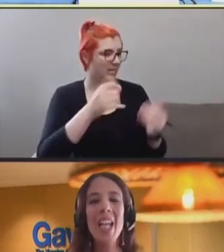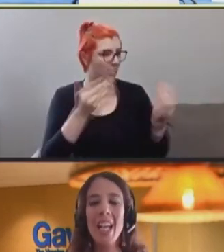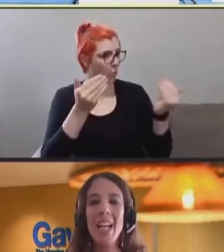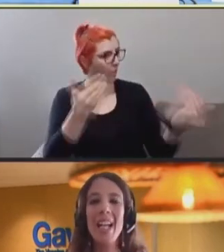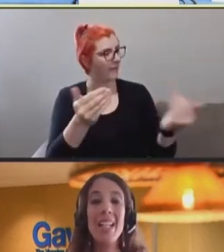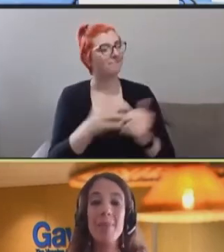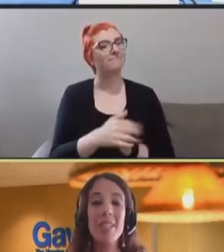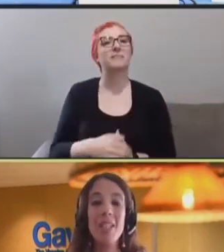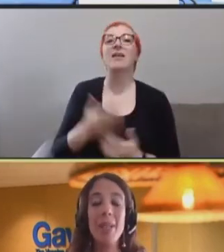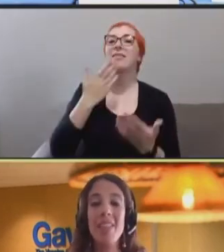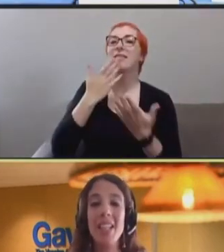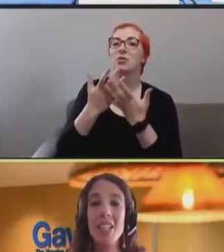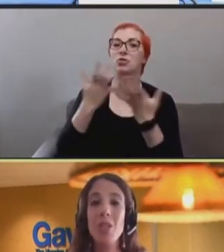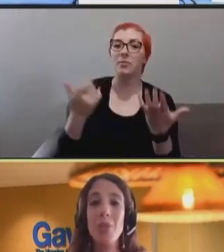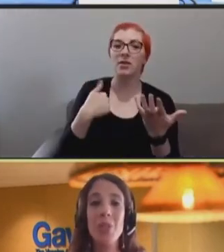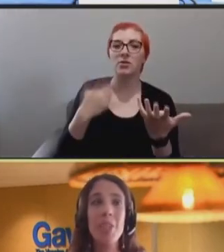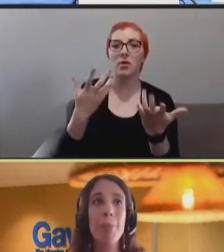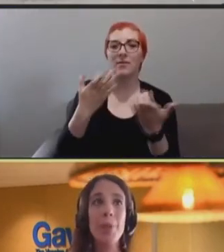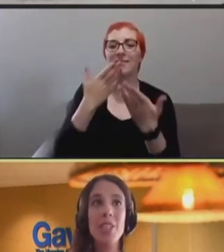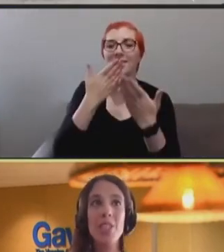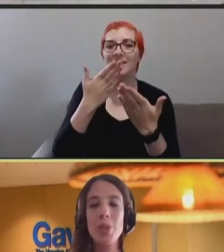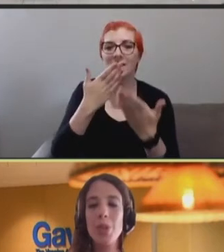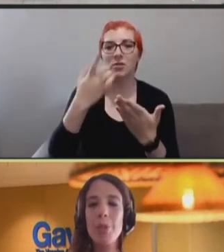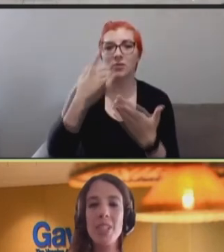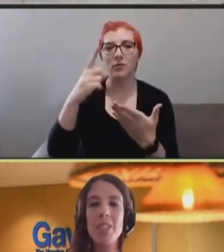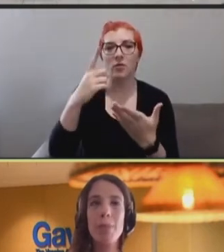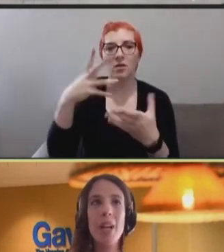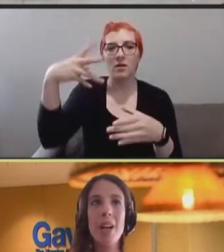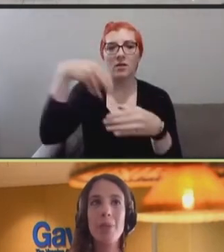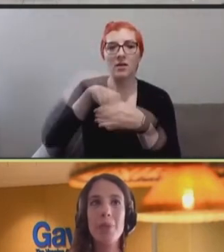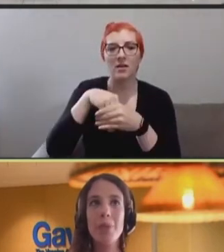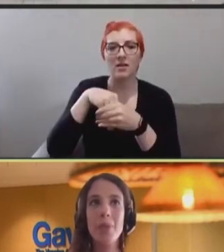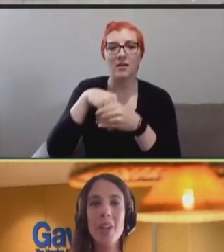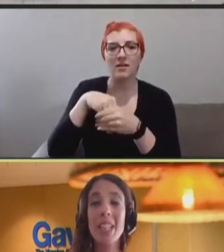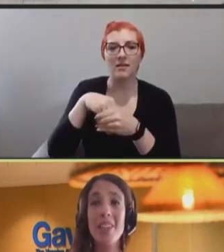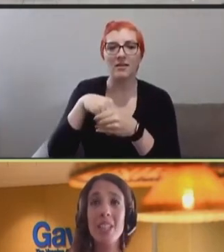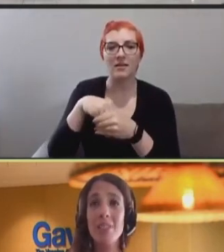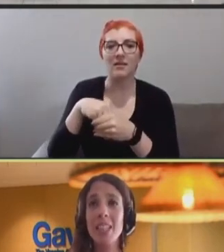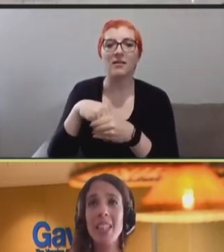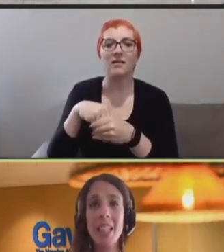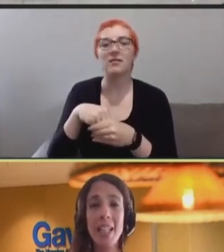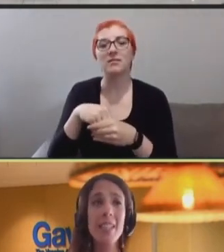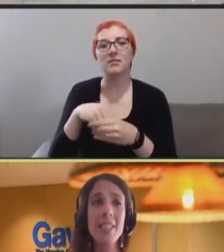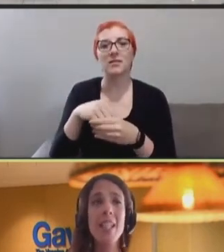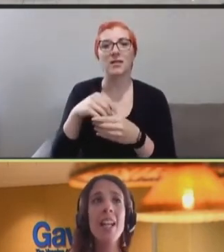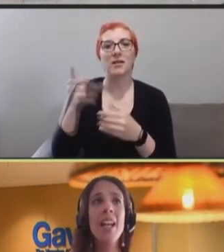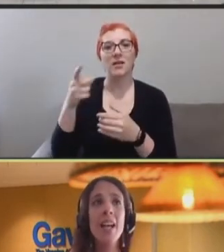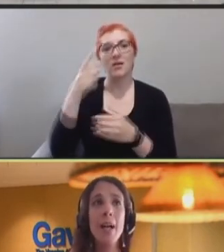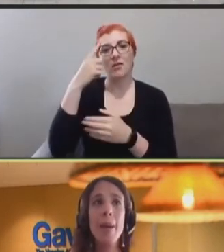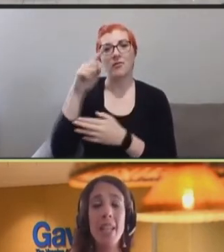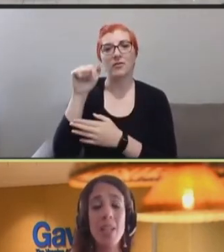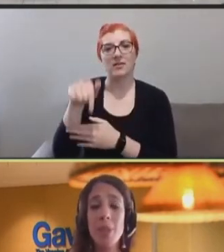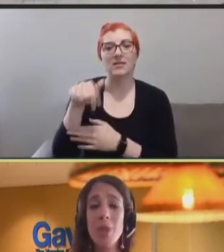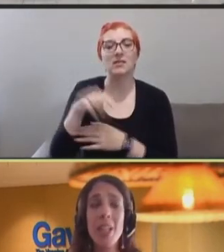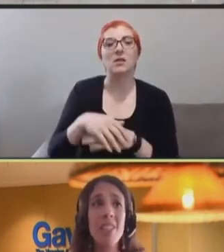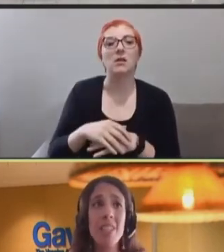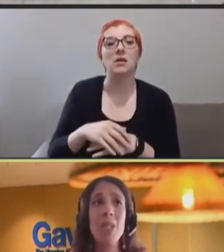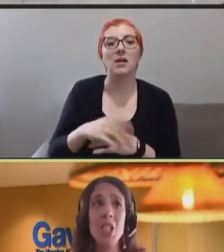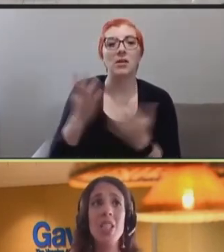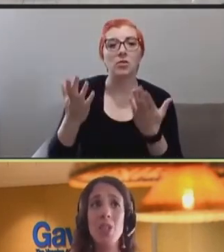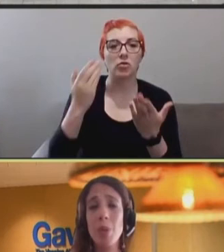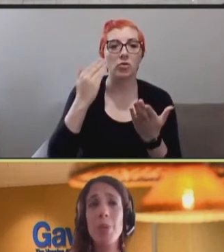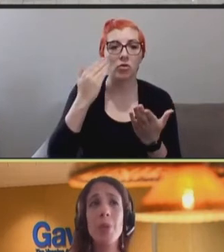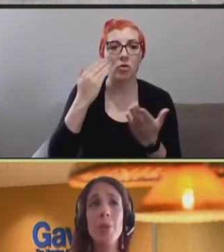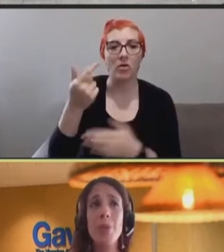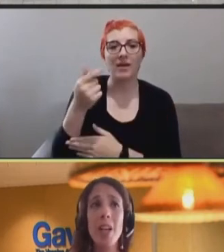much. And let me start by thanking you for the opportunity to present on behalf of Gavi, the Vaccine Alliance. As you may know, Gavi's